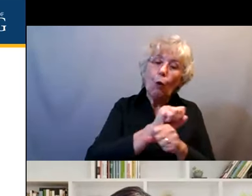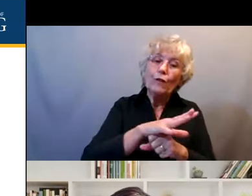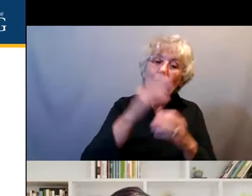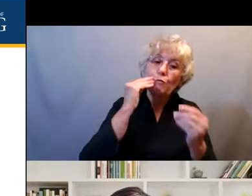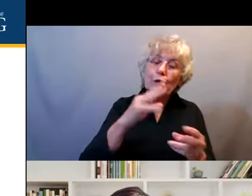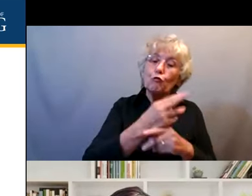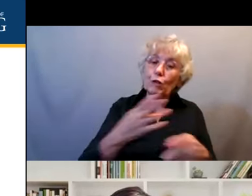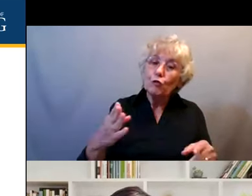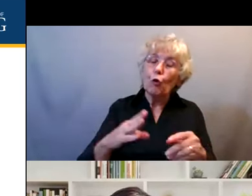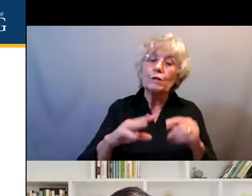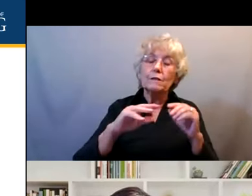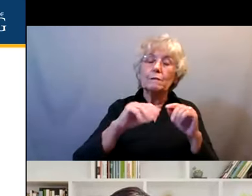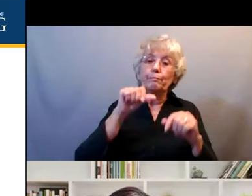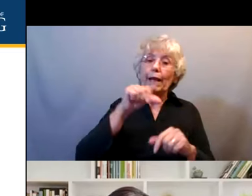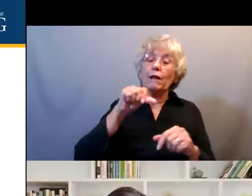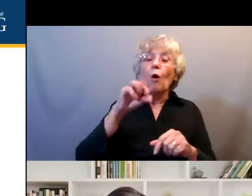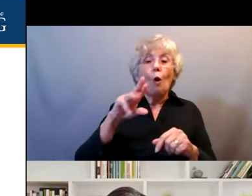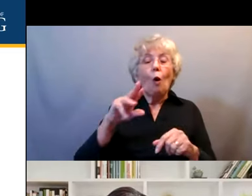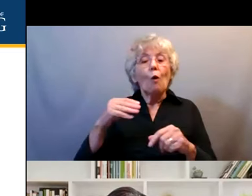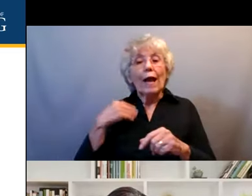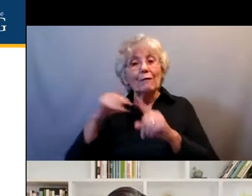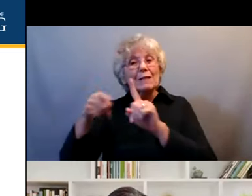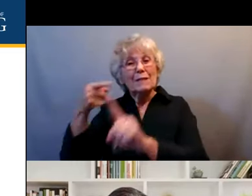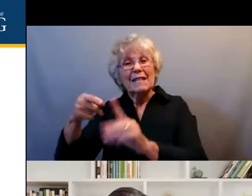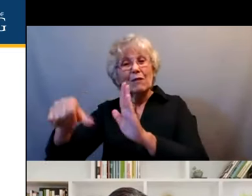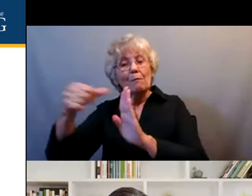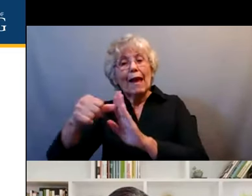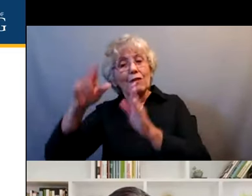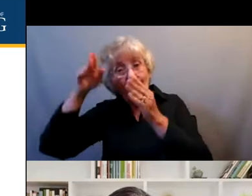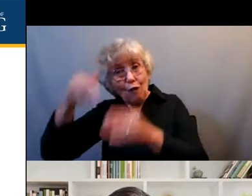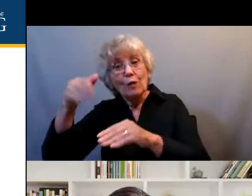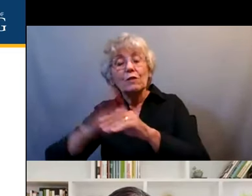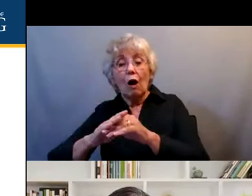our highlights, and we have a specific page dedicated towards our vaccine outreach campaign.